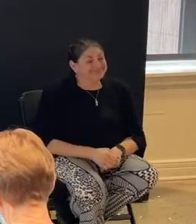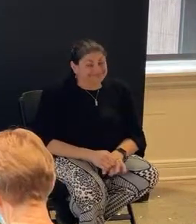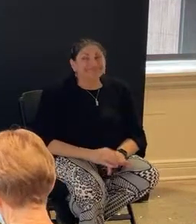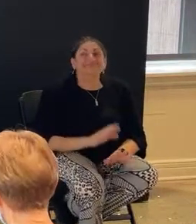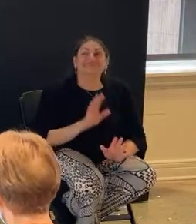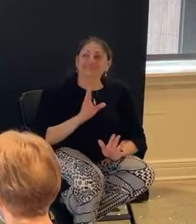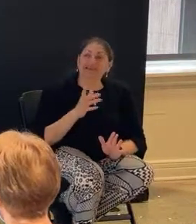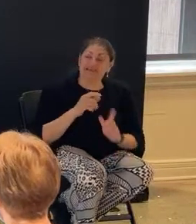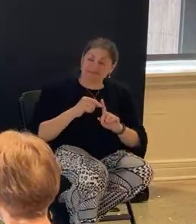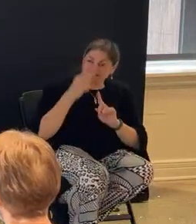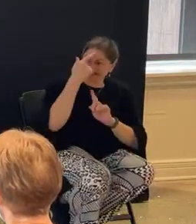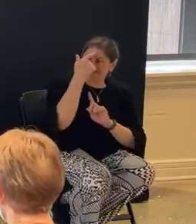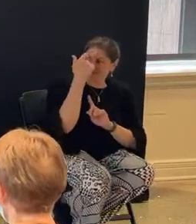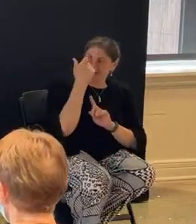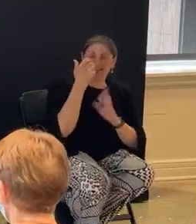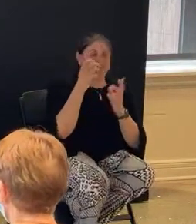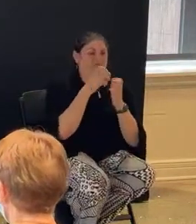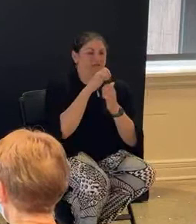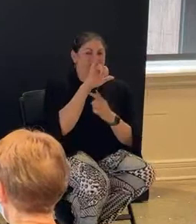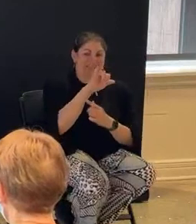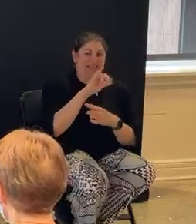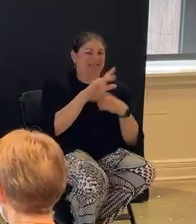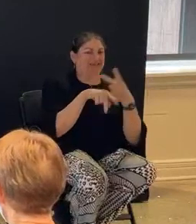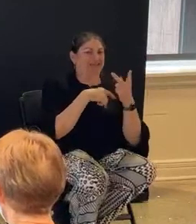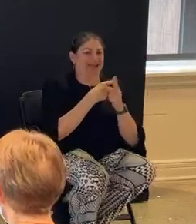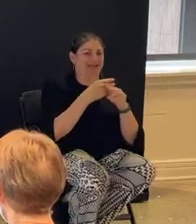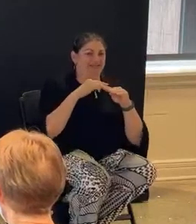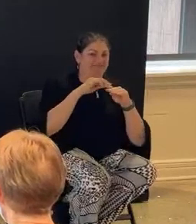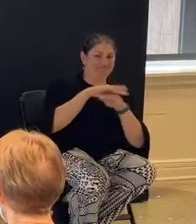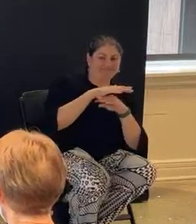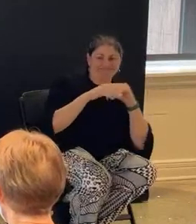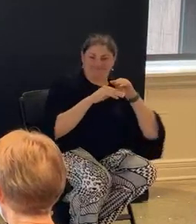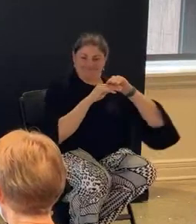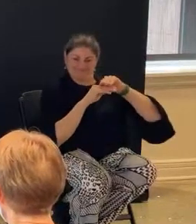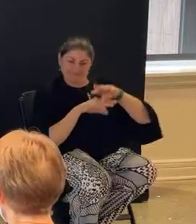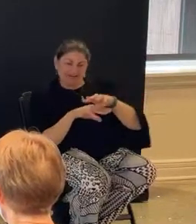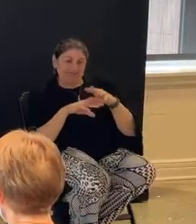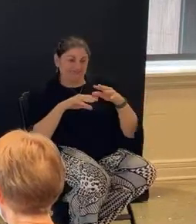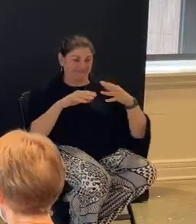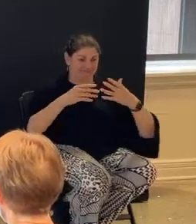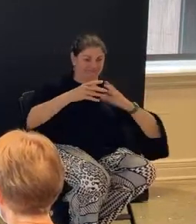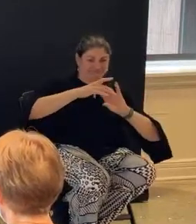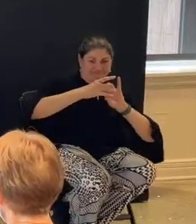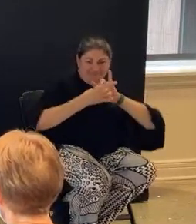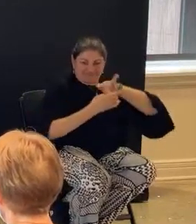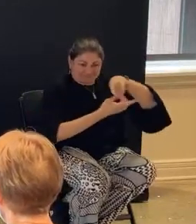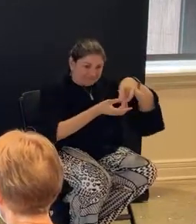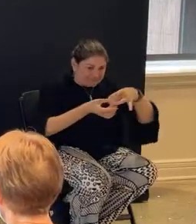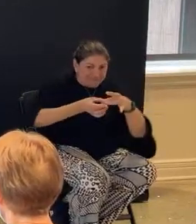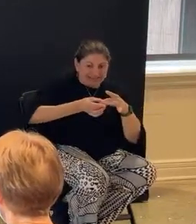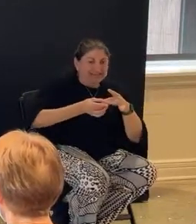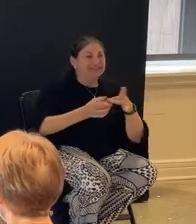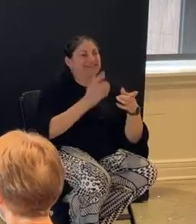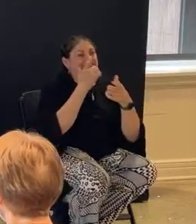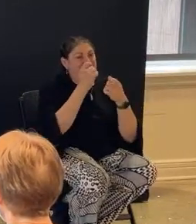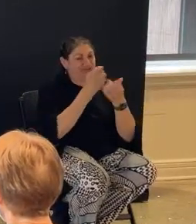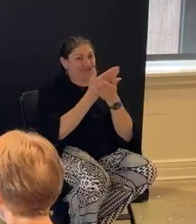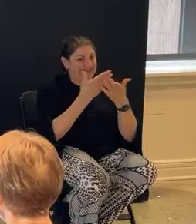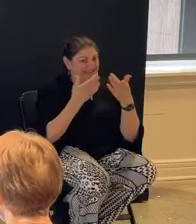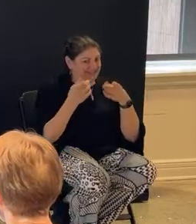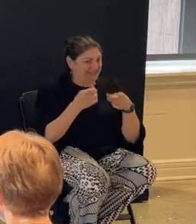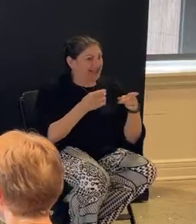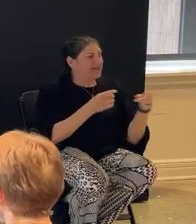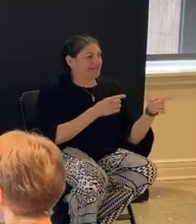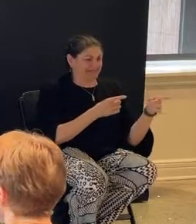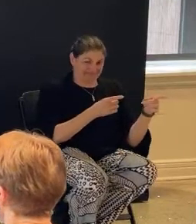it's, you know, with that kind of cross-fertilization that a lot of really interesting things tend to happen in all respects, you know, whether plants or science or anything